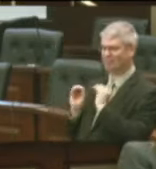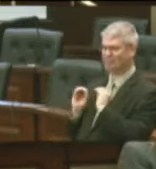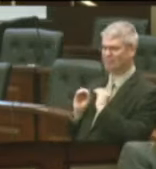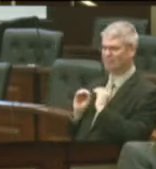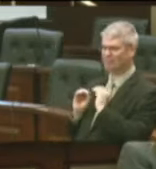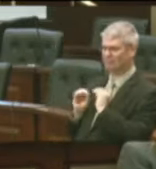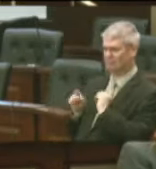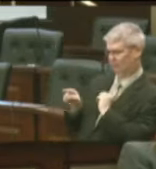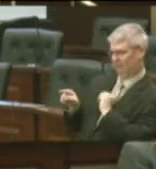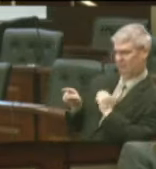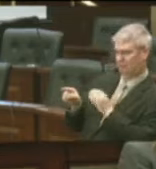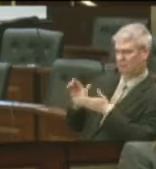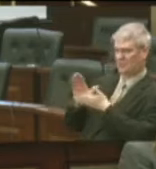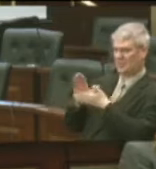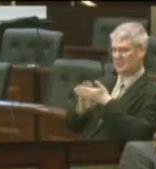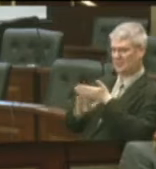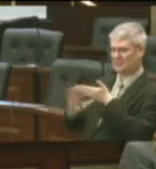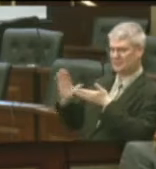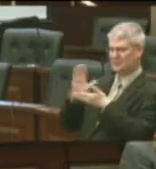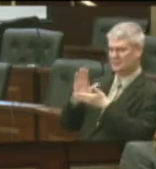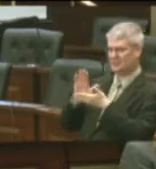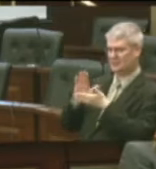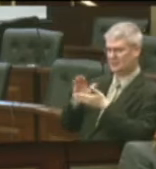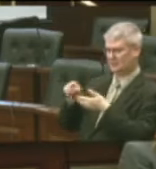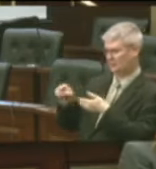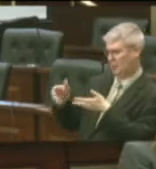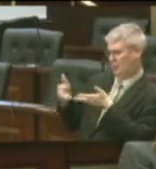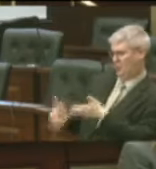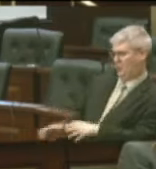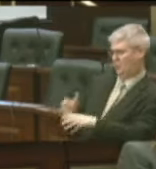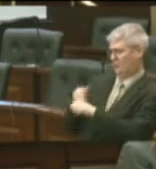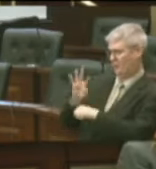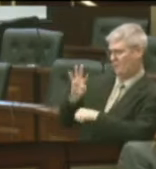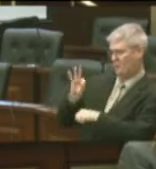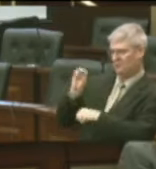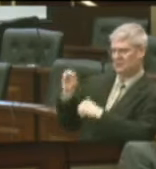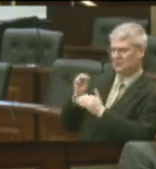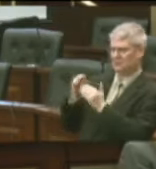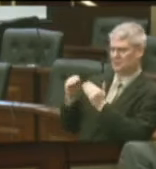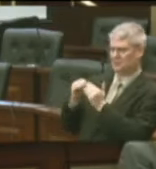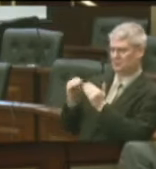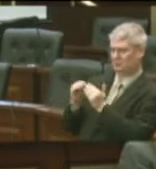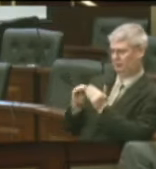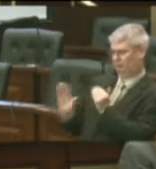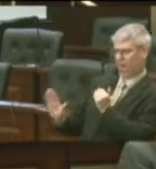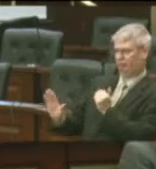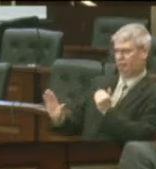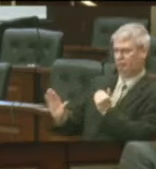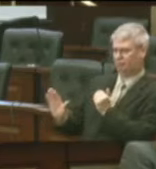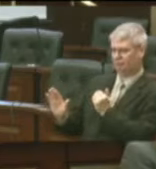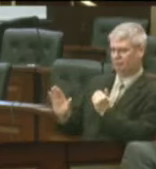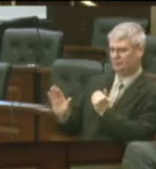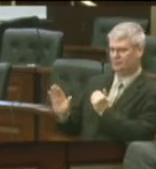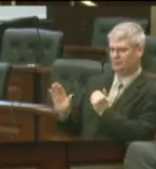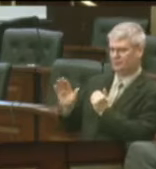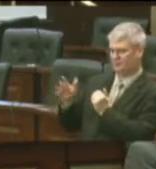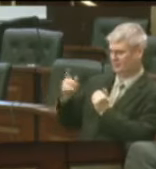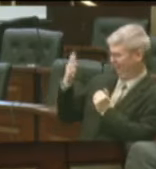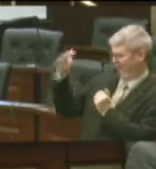$49 million, and of course we're still aggregating, or you are, or I am, somebody is, a state board is, Matt